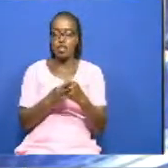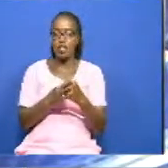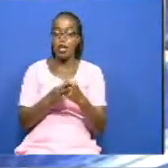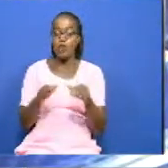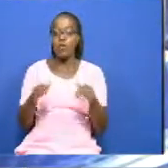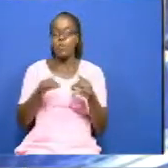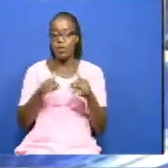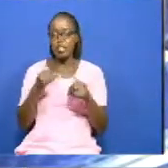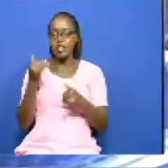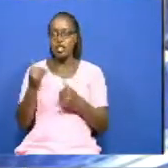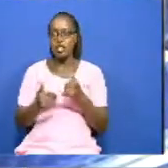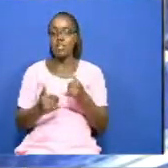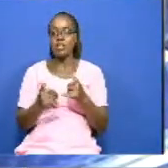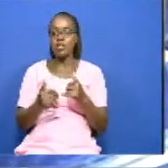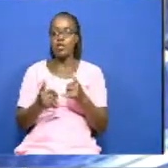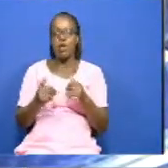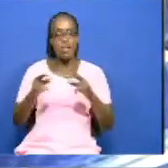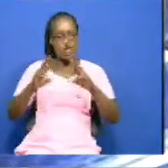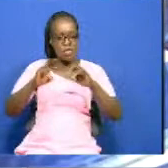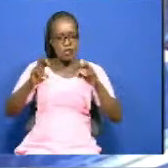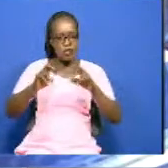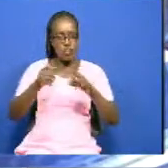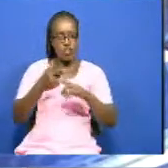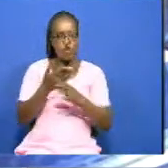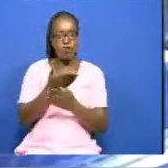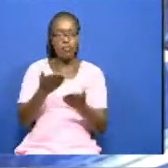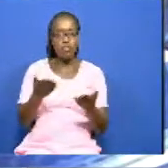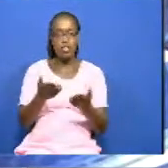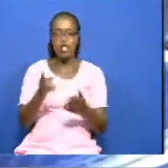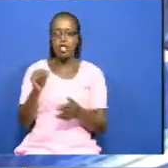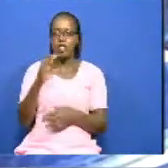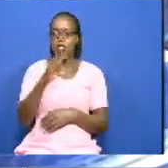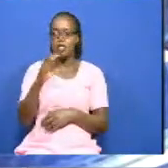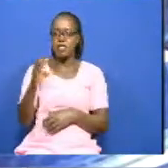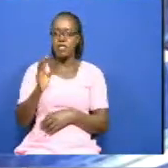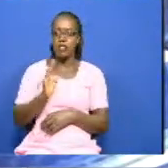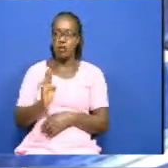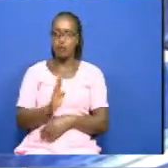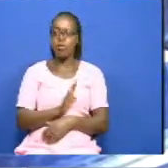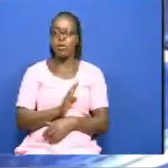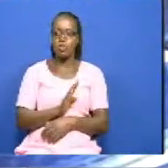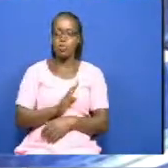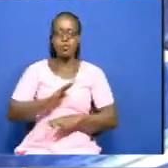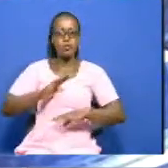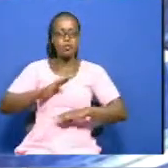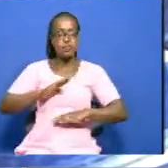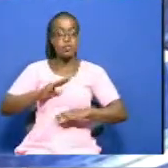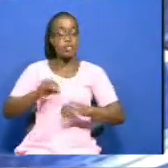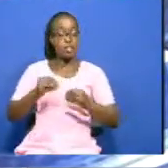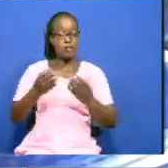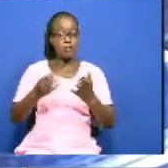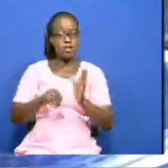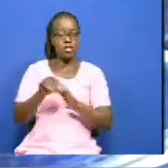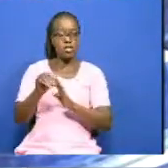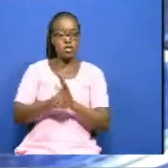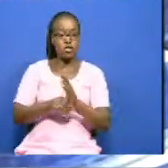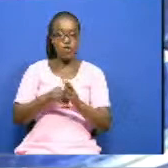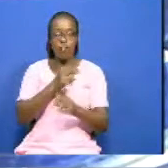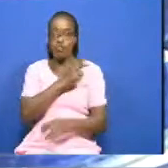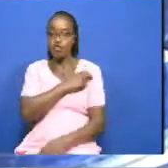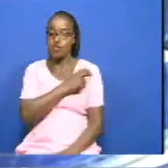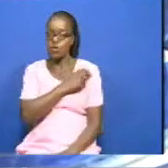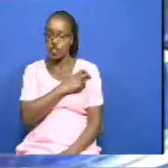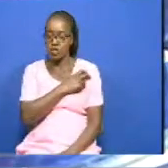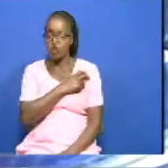the ongoing review of the guidelines. The NCC board was satisfied that given the state of the consultation, it